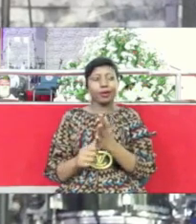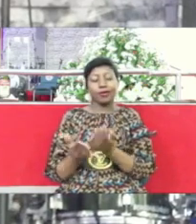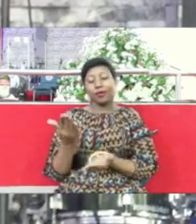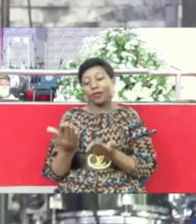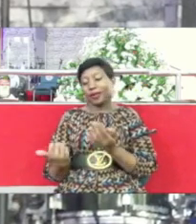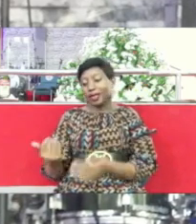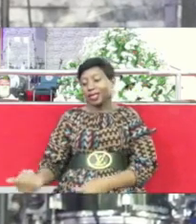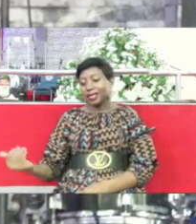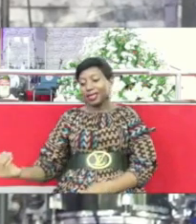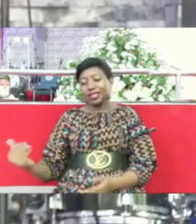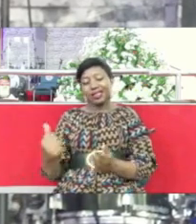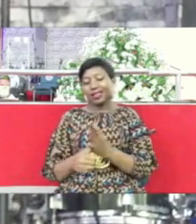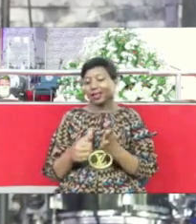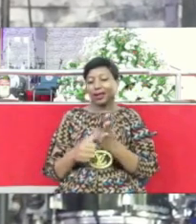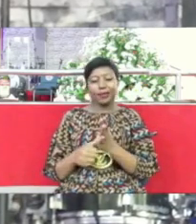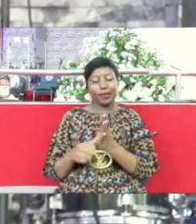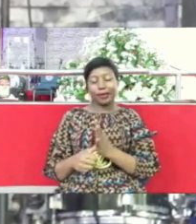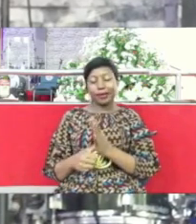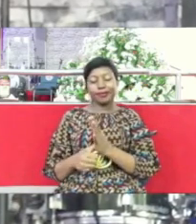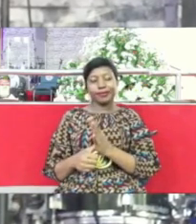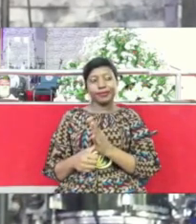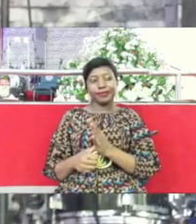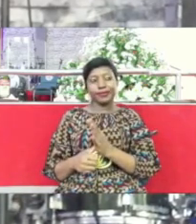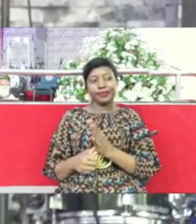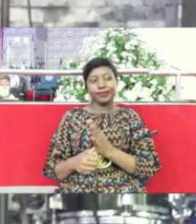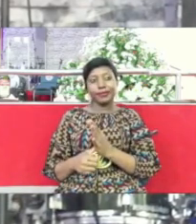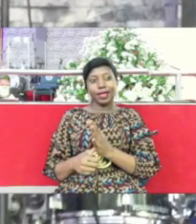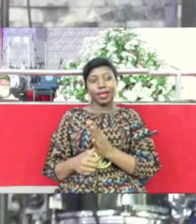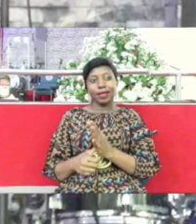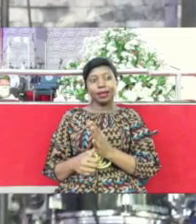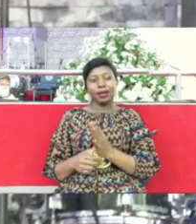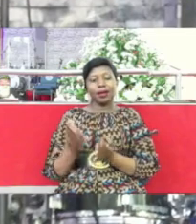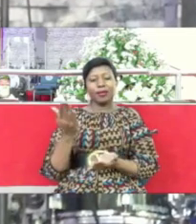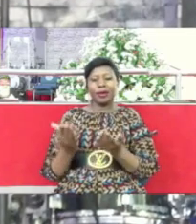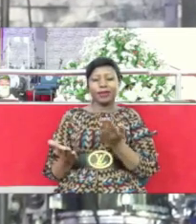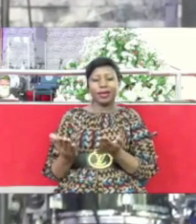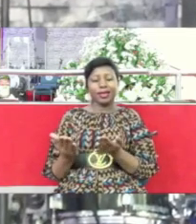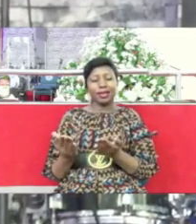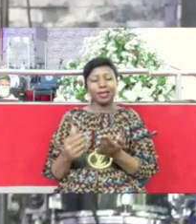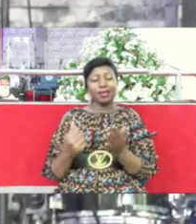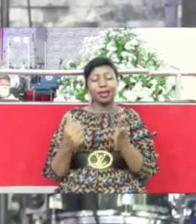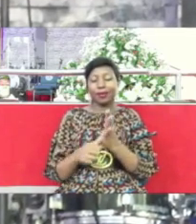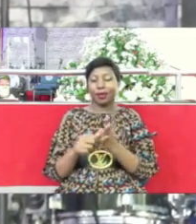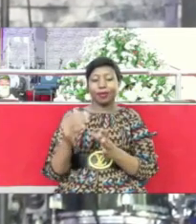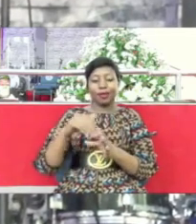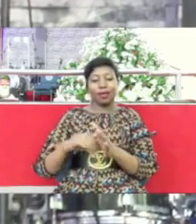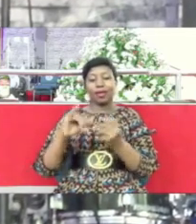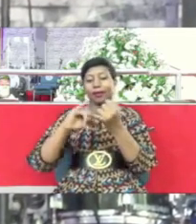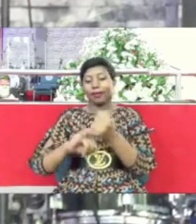mountain because they are difficult? Do you have some mountain in your marriage and relationship? Is it